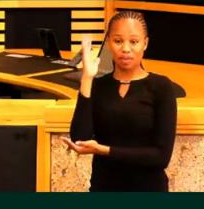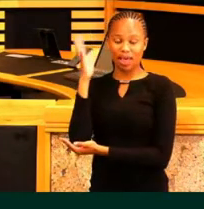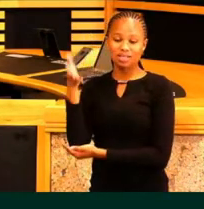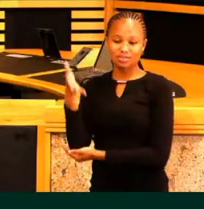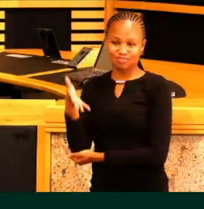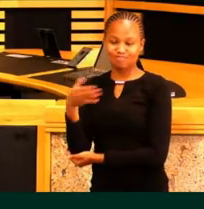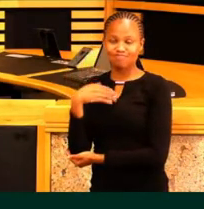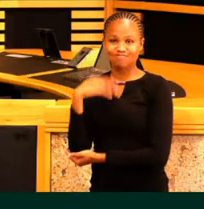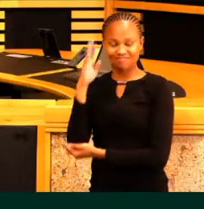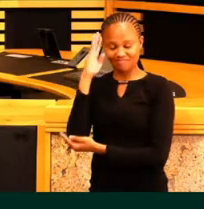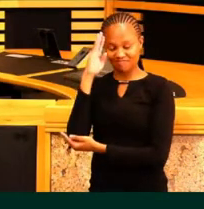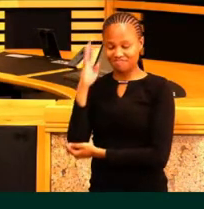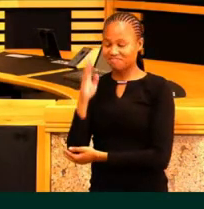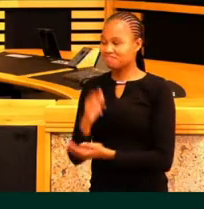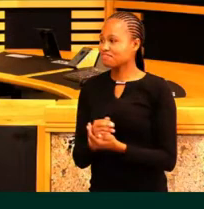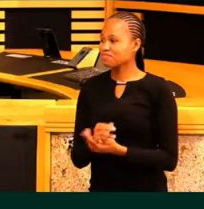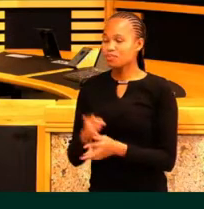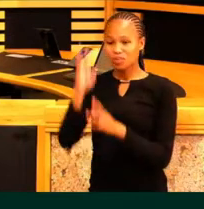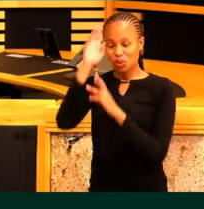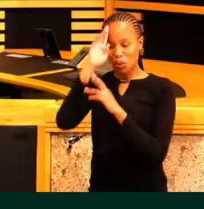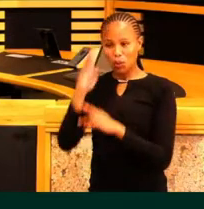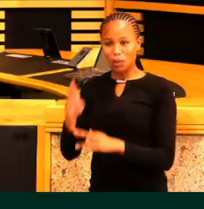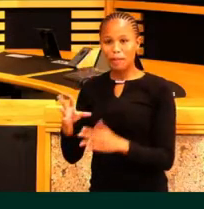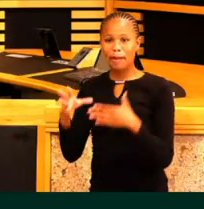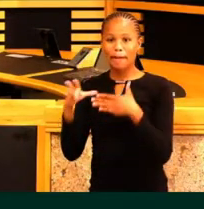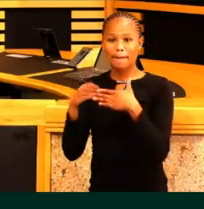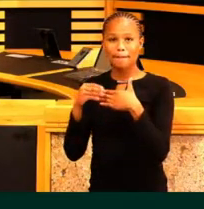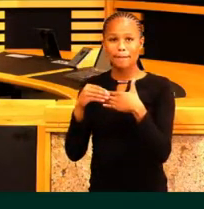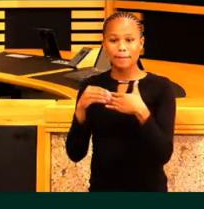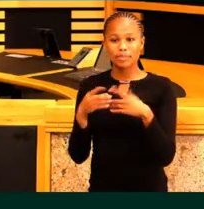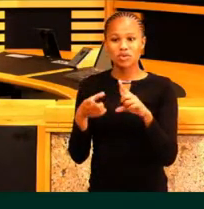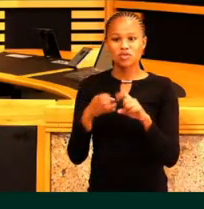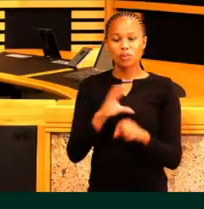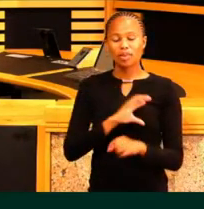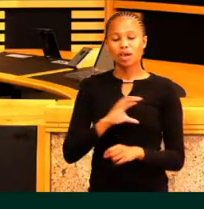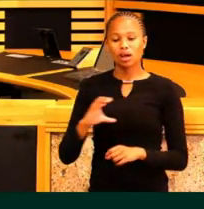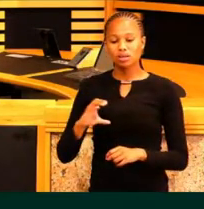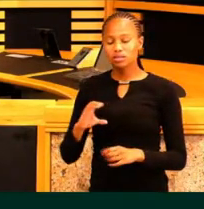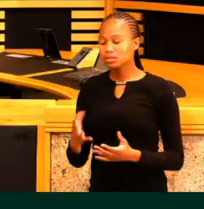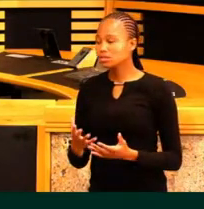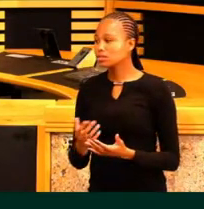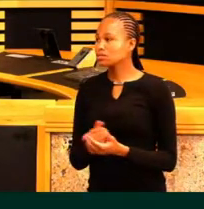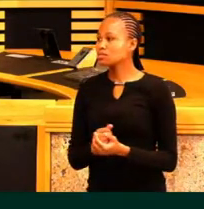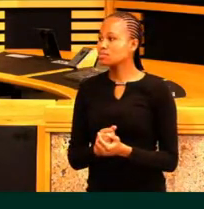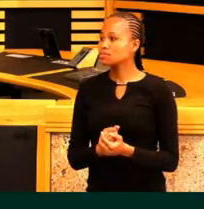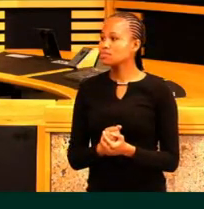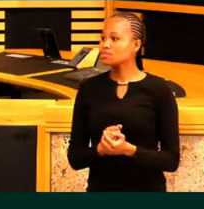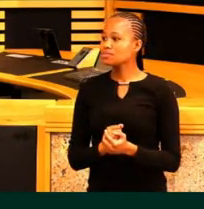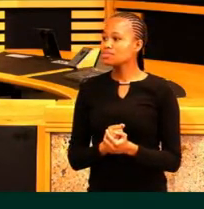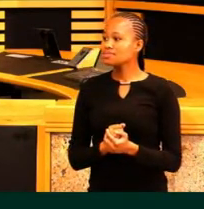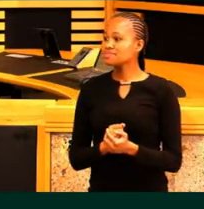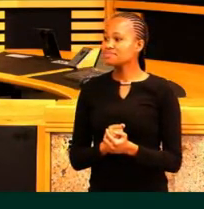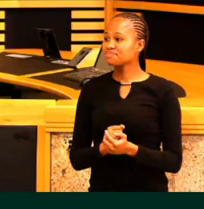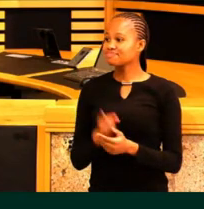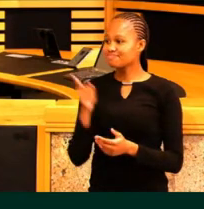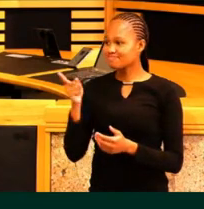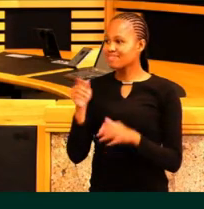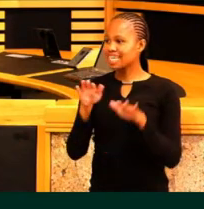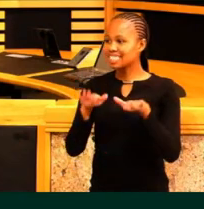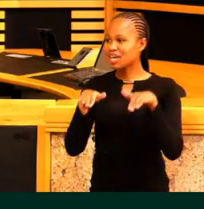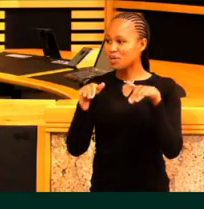and honorable members of the executive Council on the cabinet